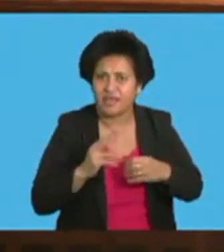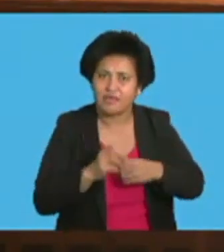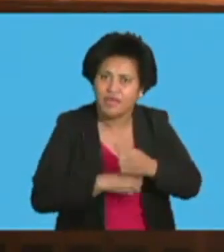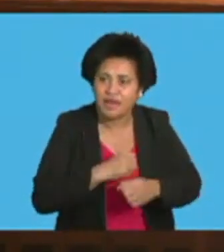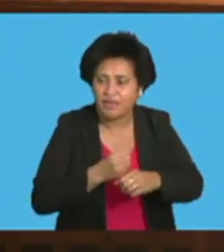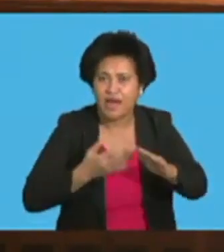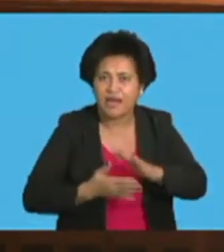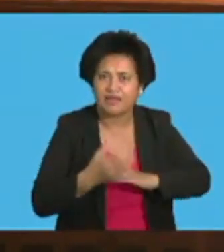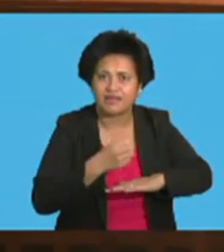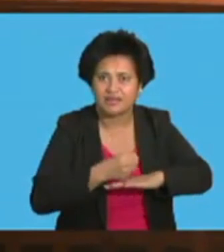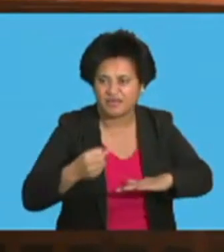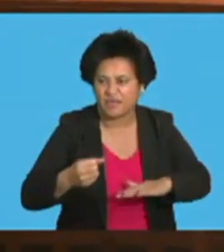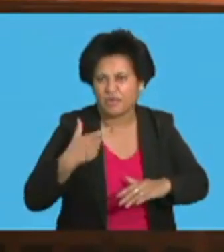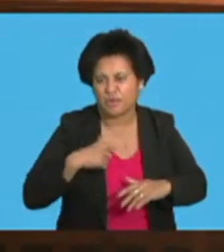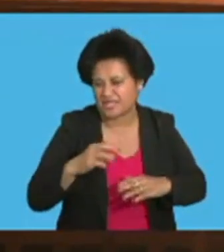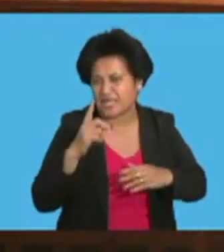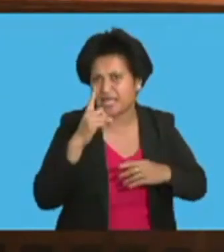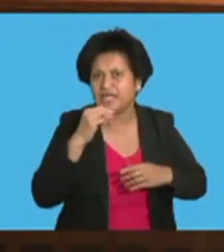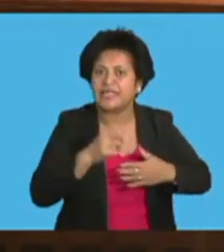placed in these homes for their own safety,